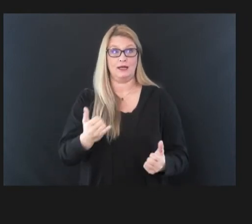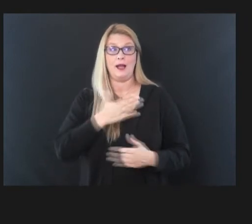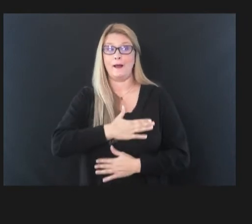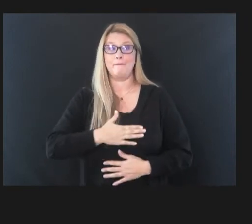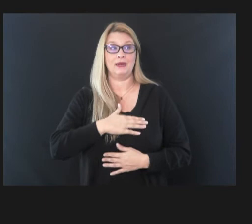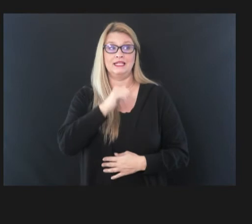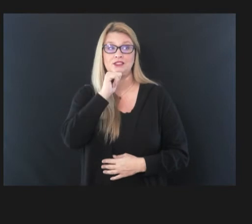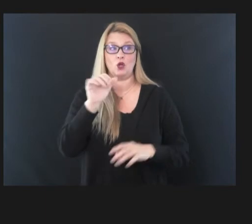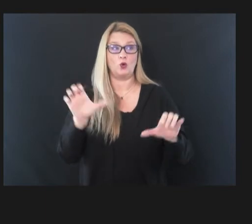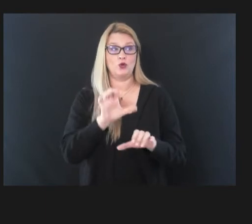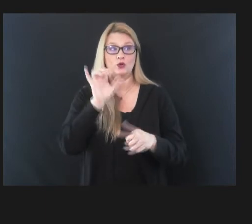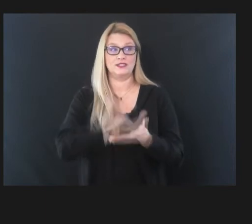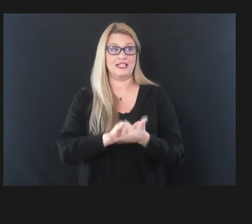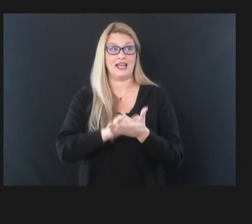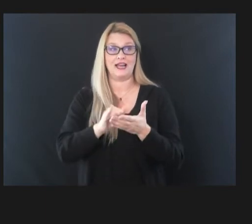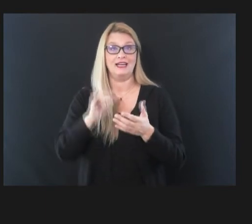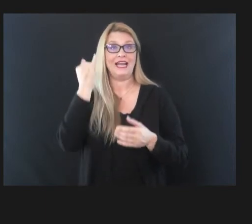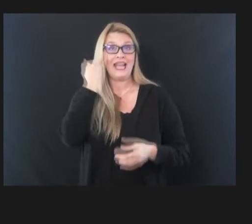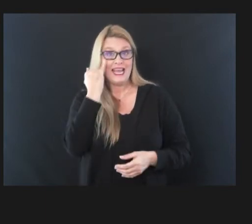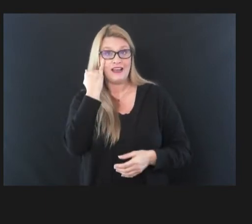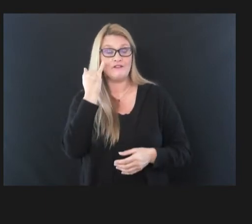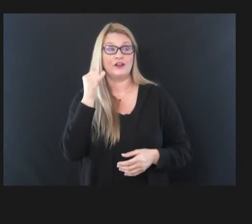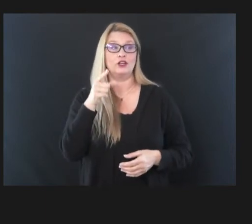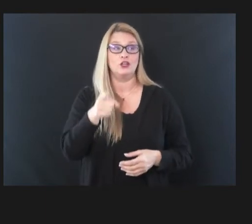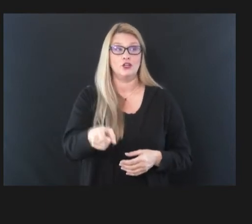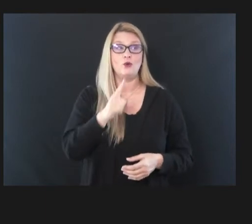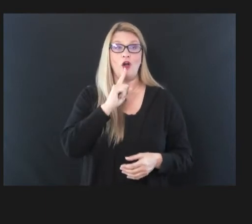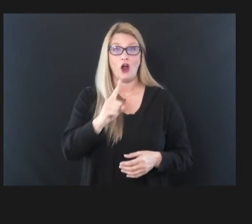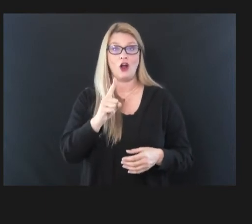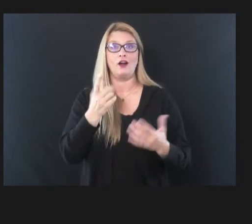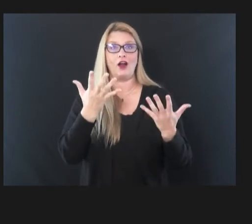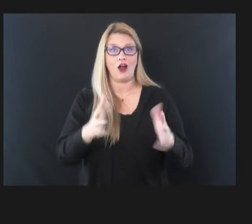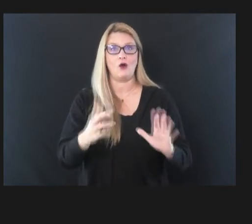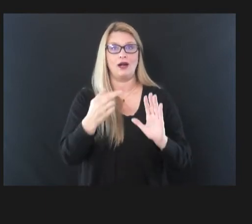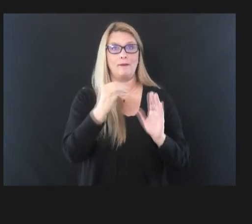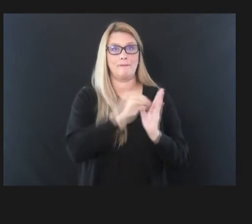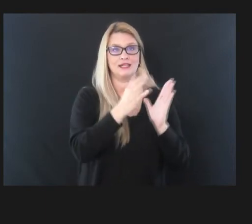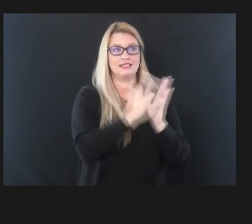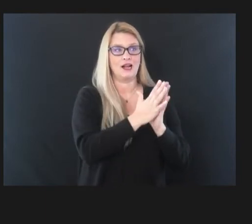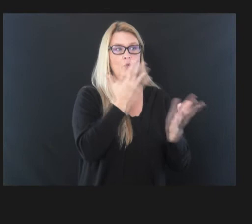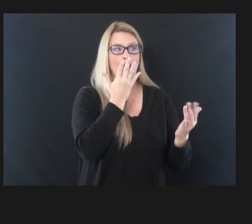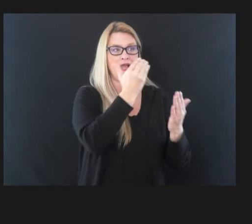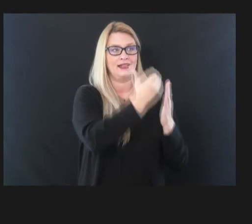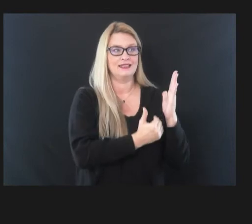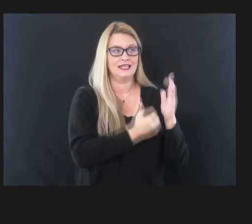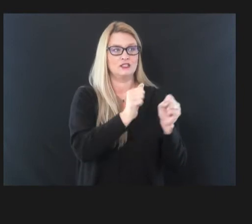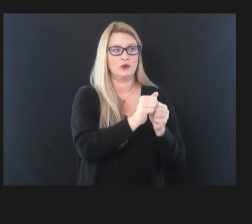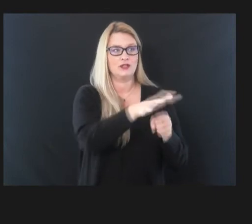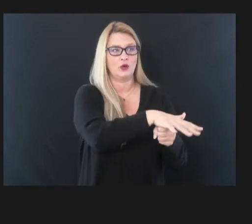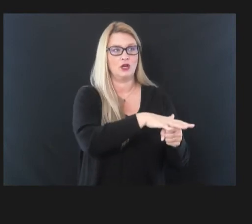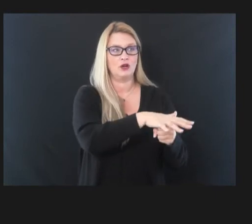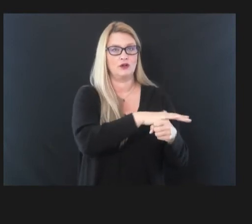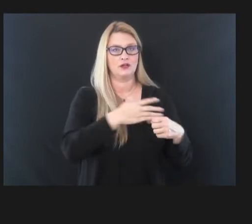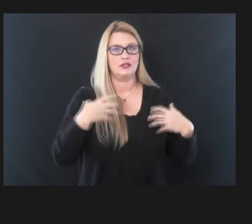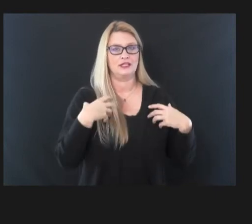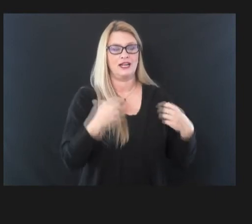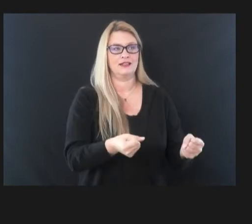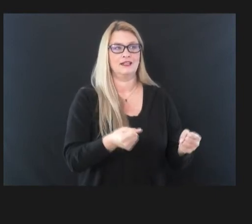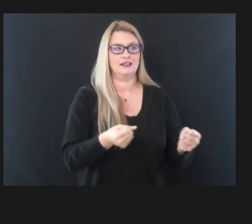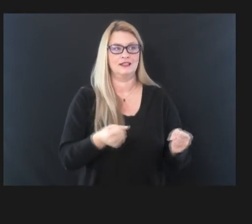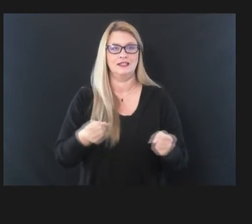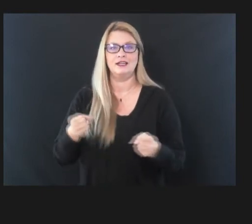do not use the online registration system if you've already been placed on a wait list through your local health department or other